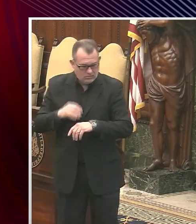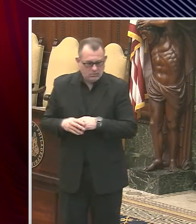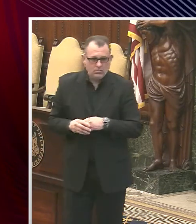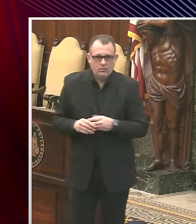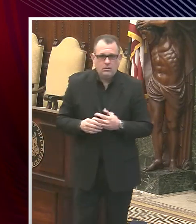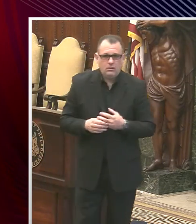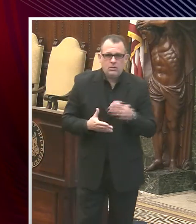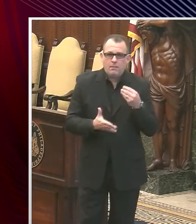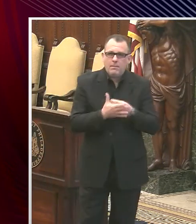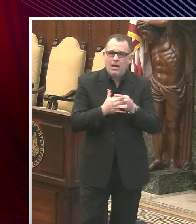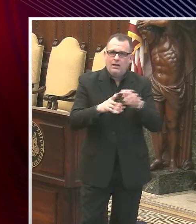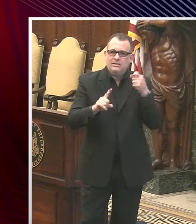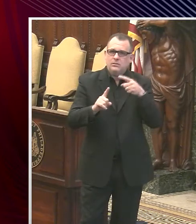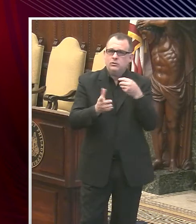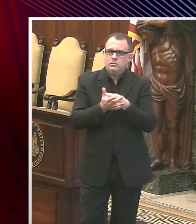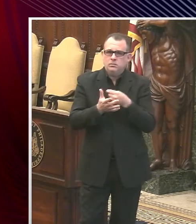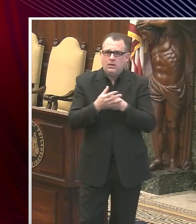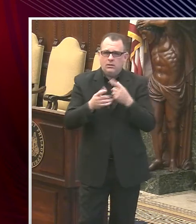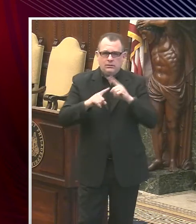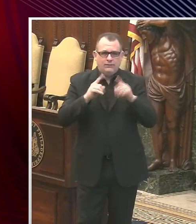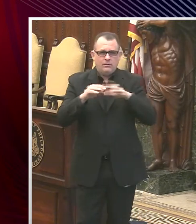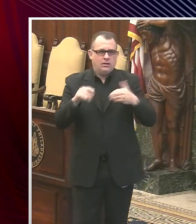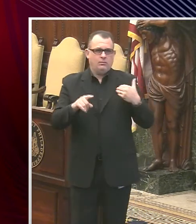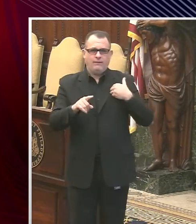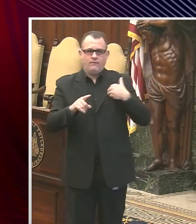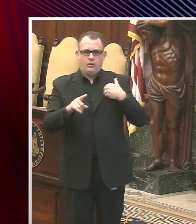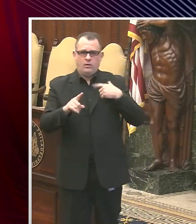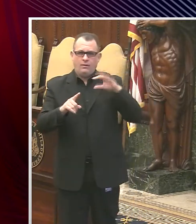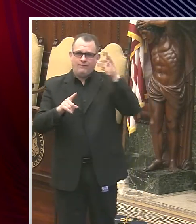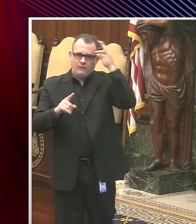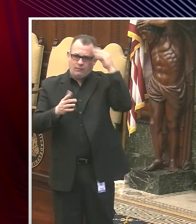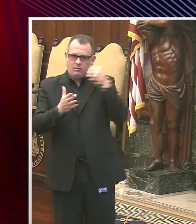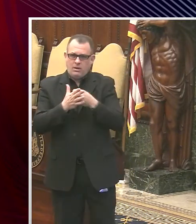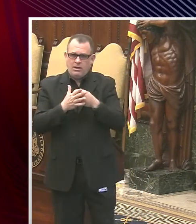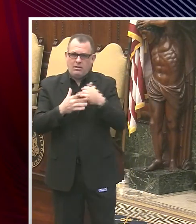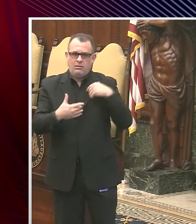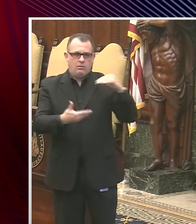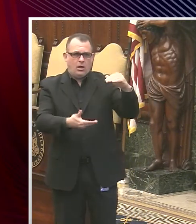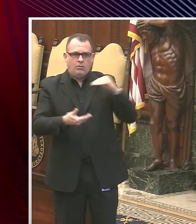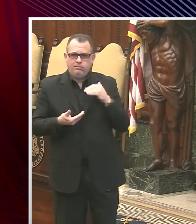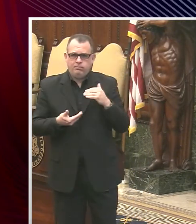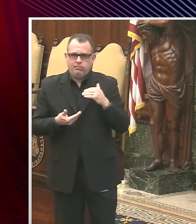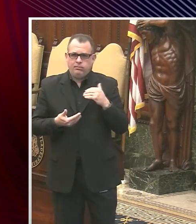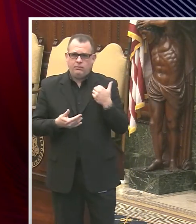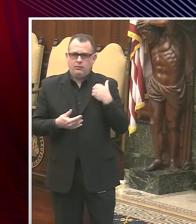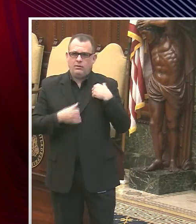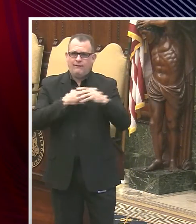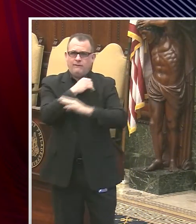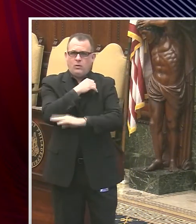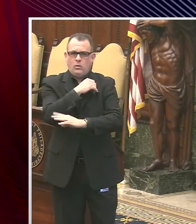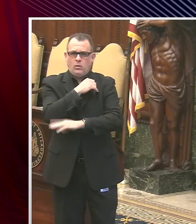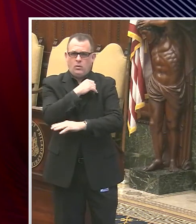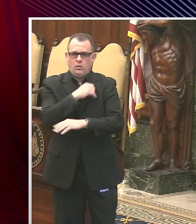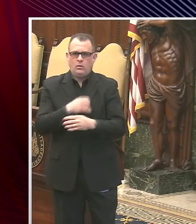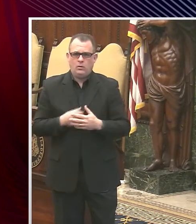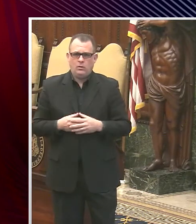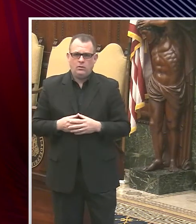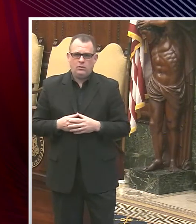plan, the stimulus, differ from the last federal assistance that Philadelphia received back, in the fallout from the